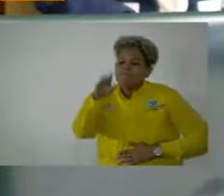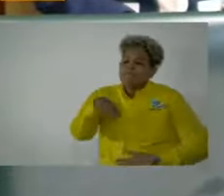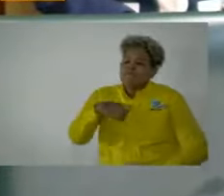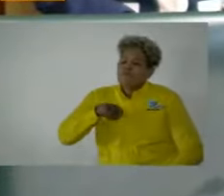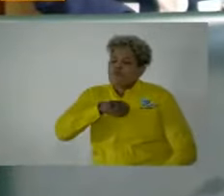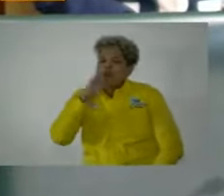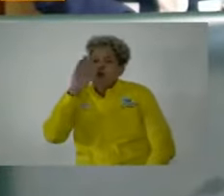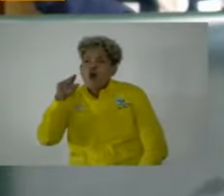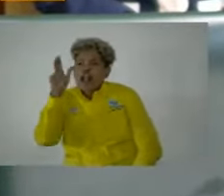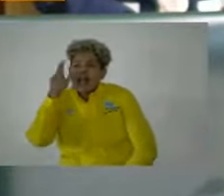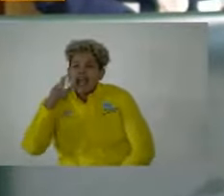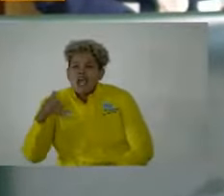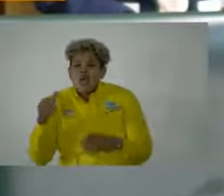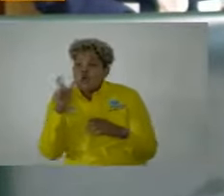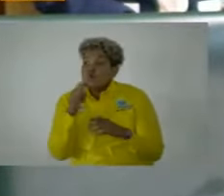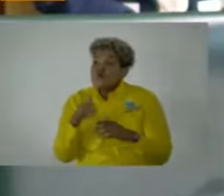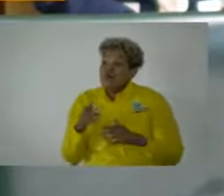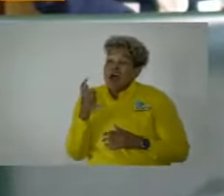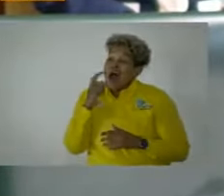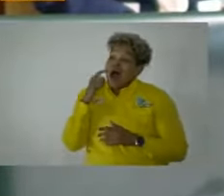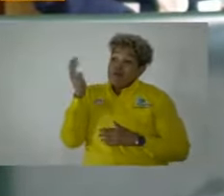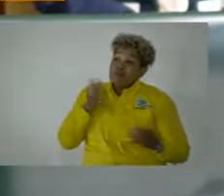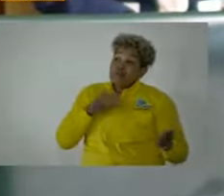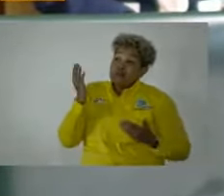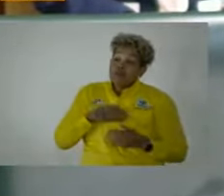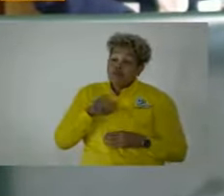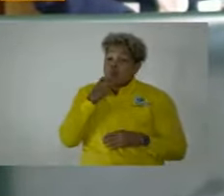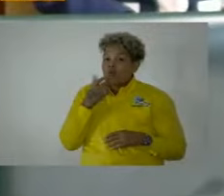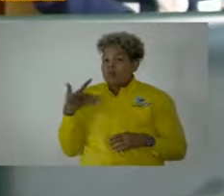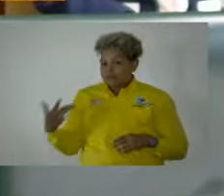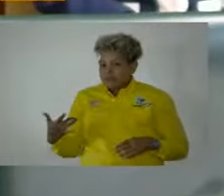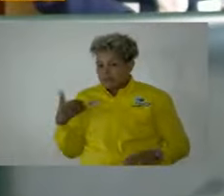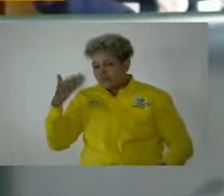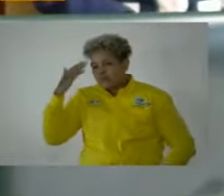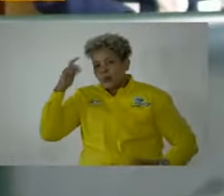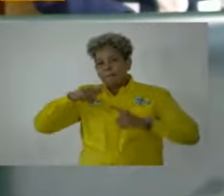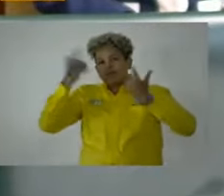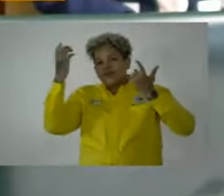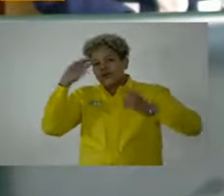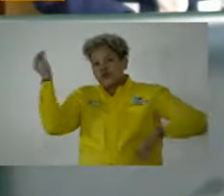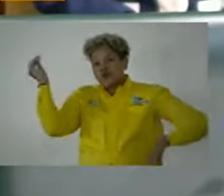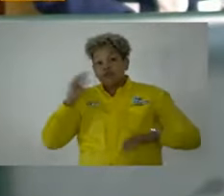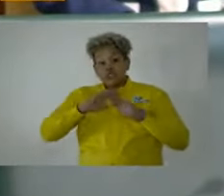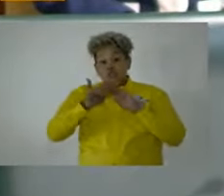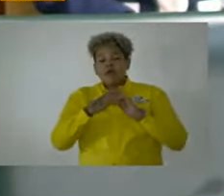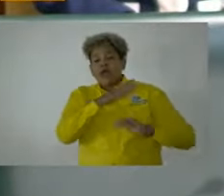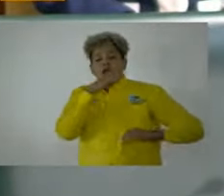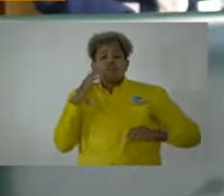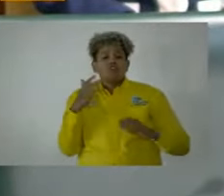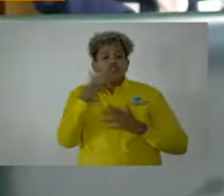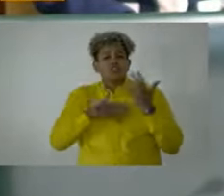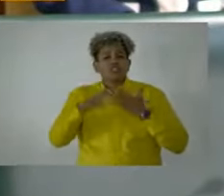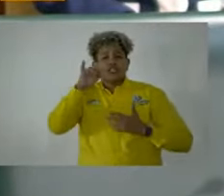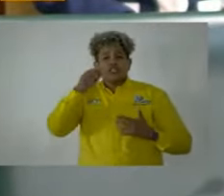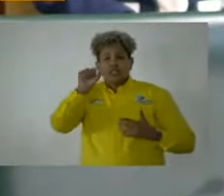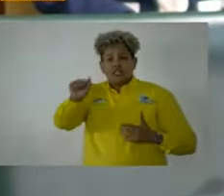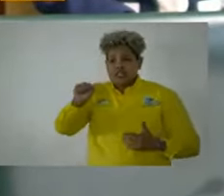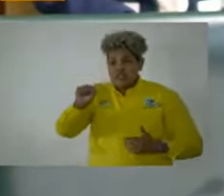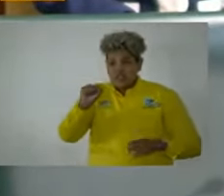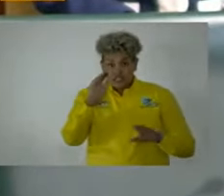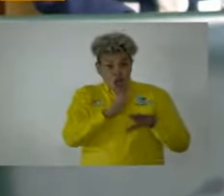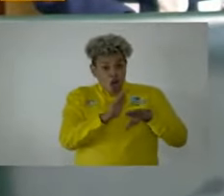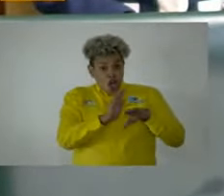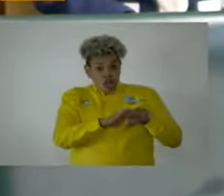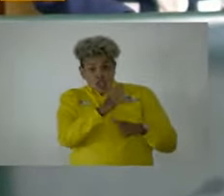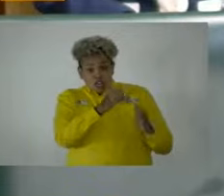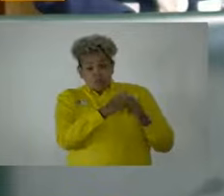And we all hear who the major importers are. Jamaica Agricultural Society, the JAS, was apparently not